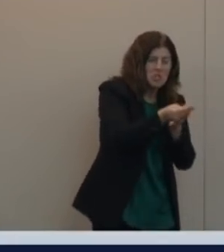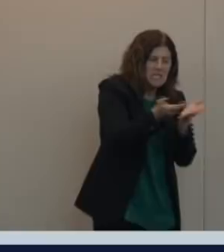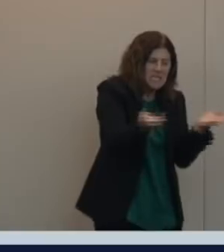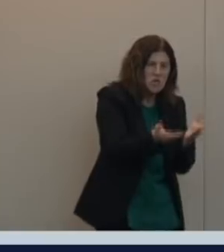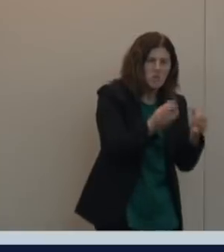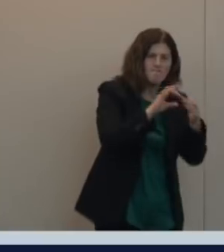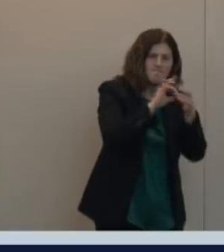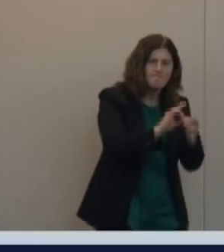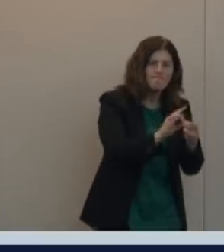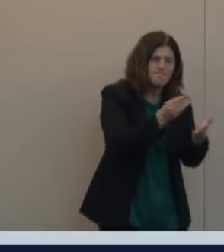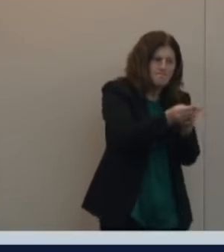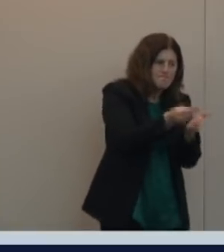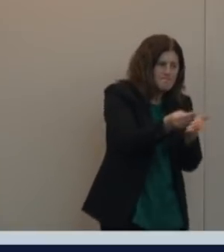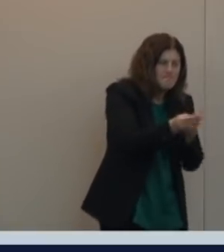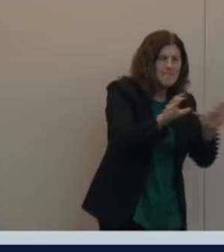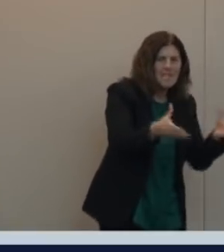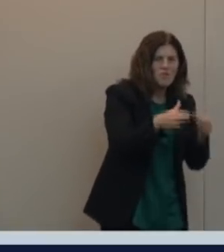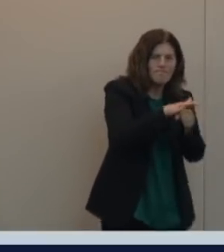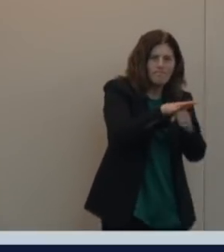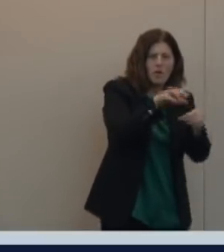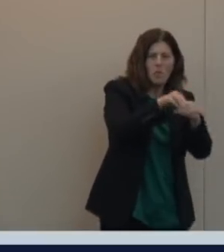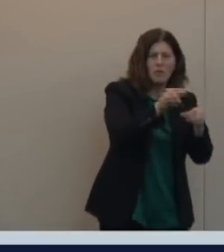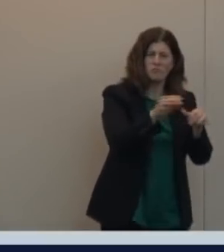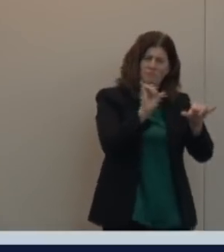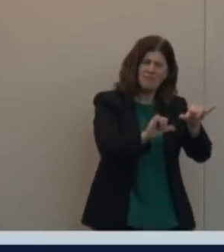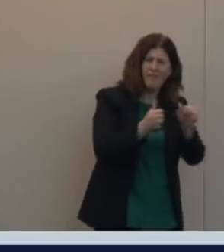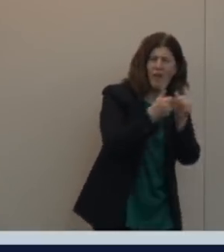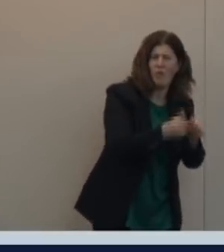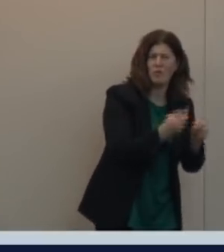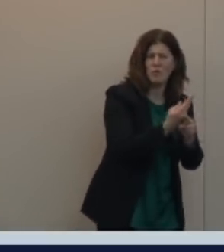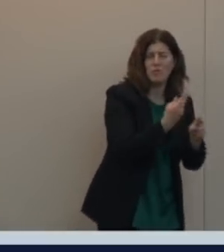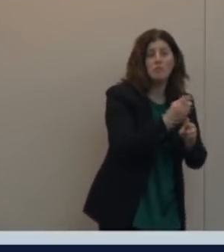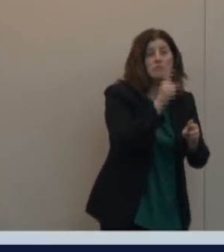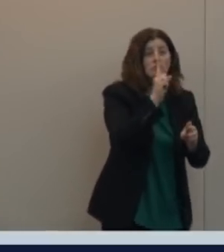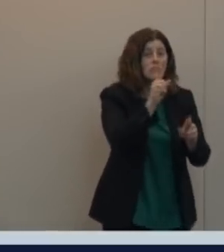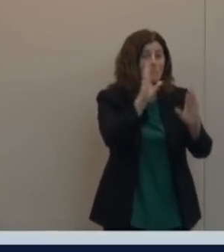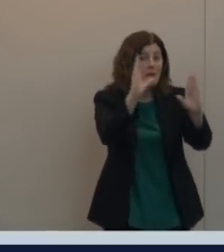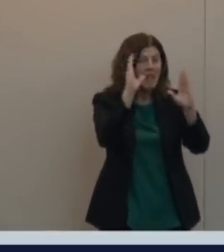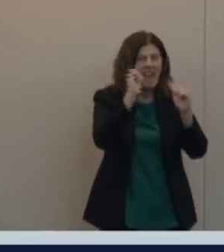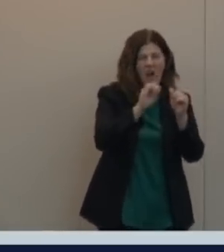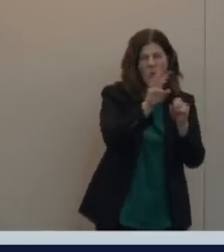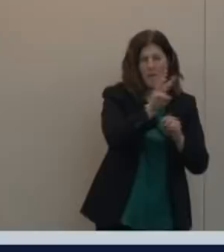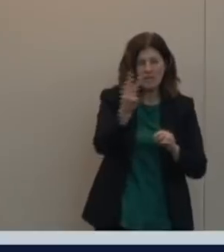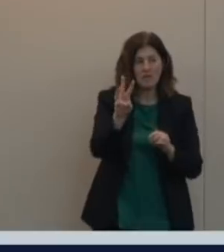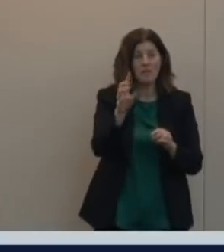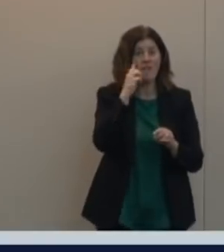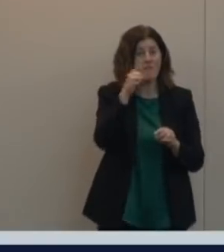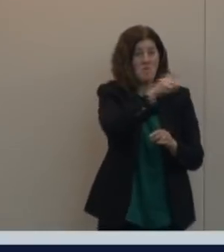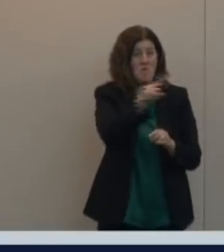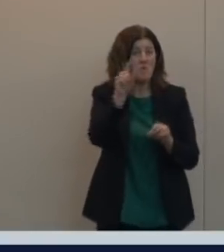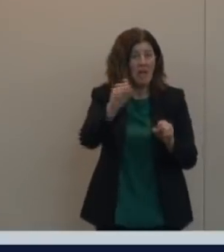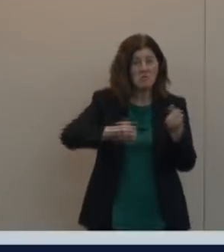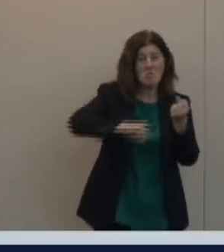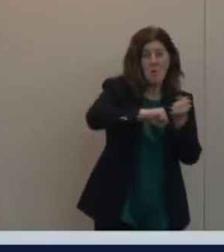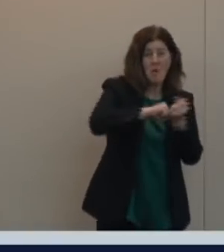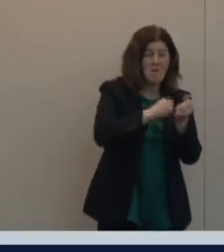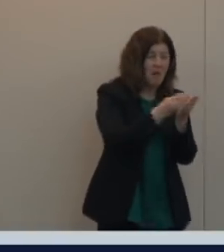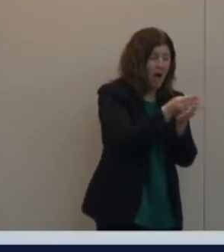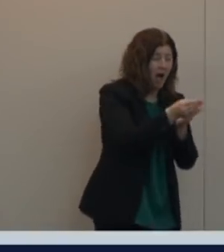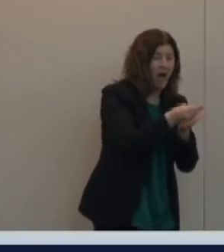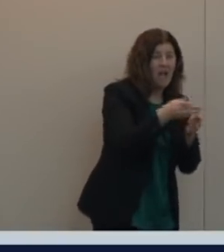power alive in our state, we should be doing. I want you to pay close attention to that. And for those of you who can support that